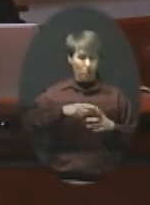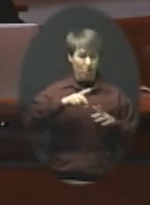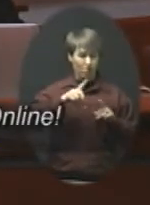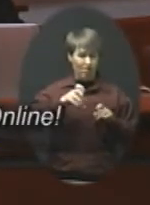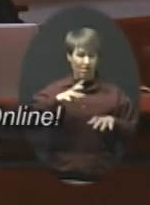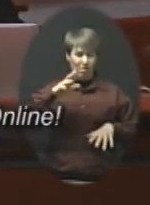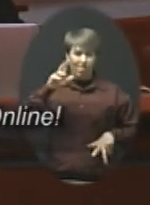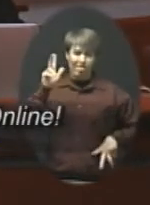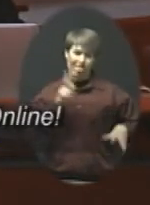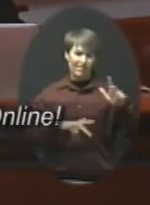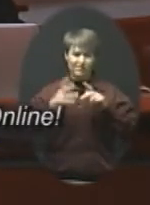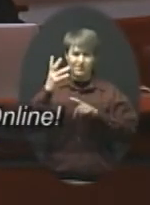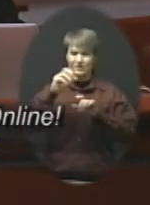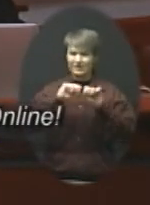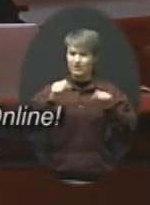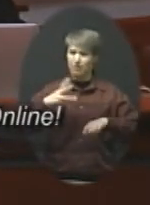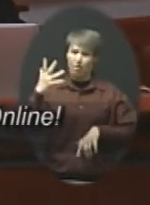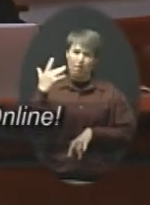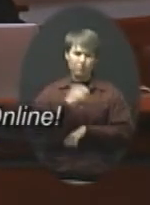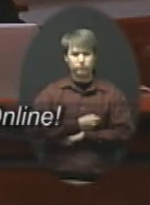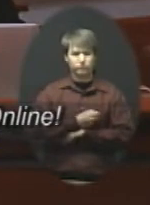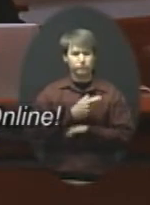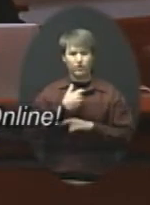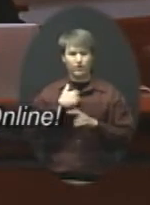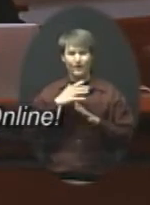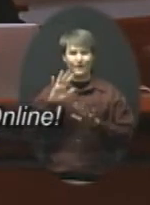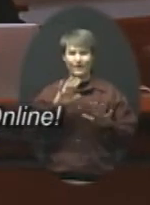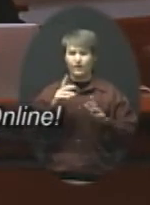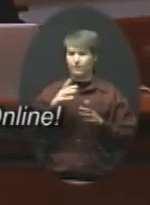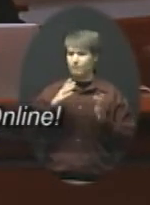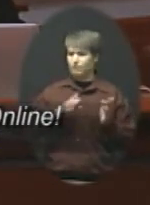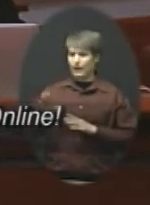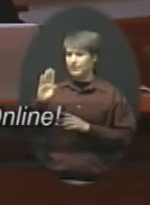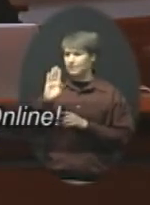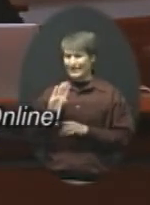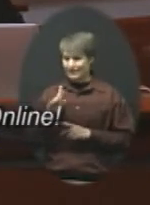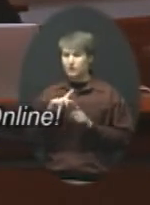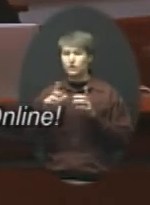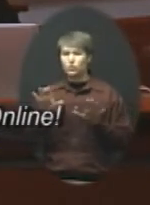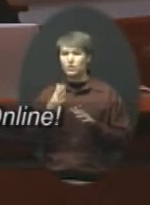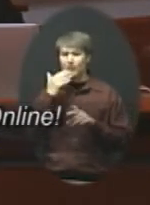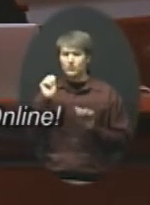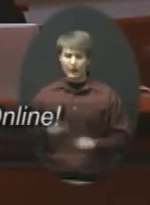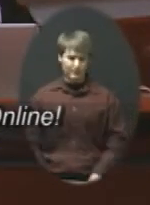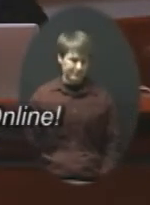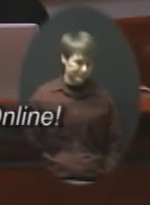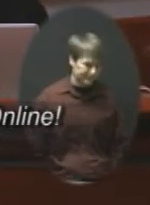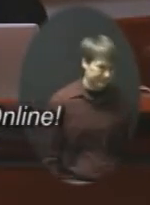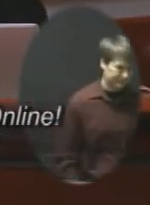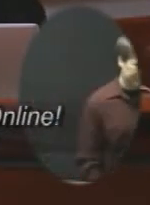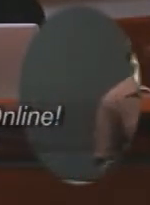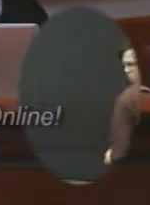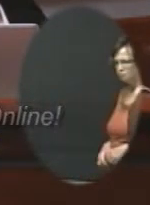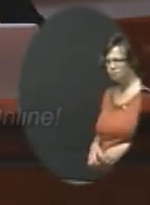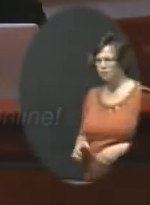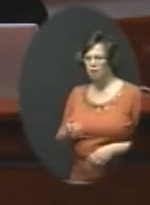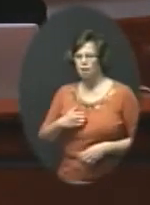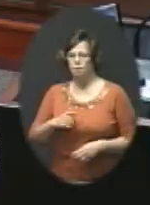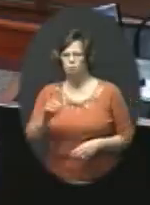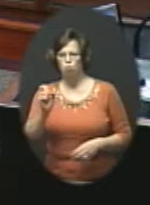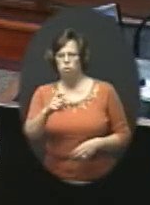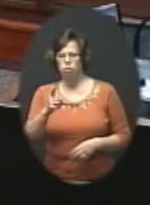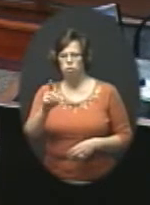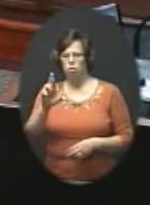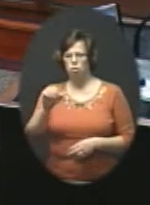the system shut down, and have to go to plan B, but we're doing the best we can. I had a question, Dr. Berry.